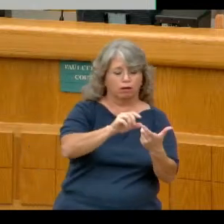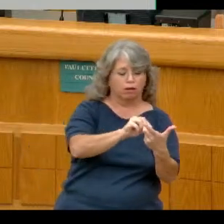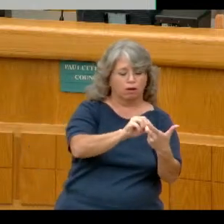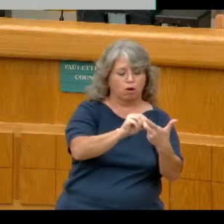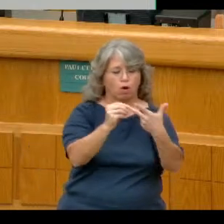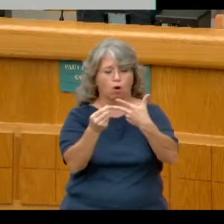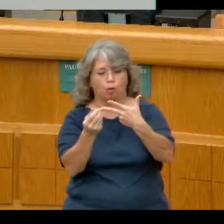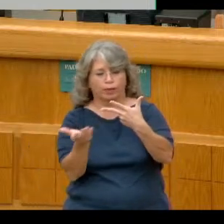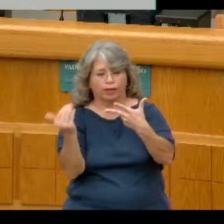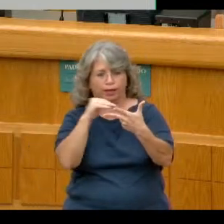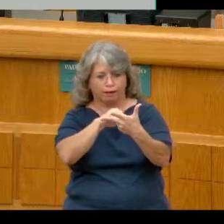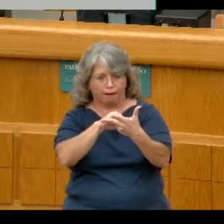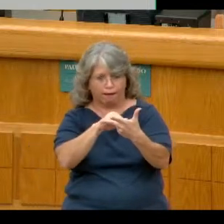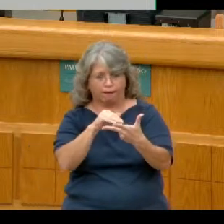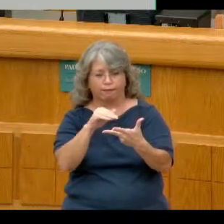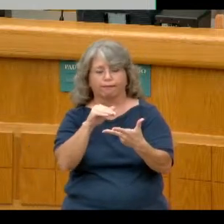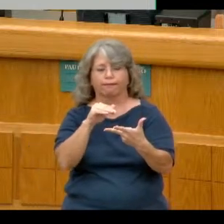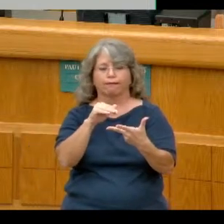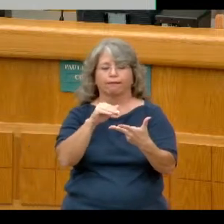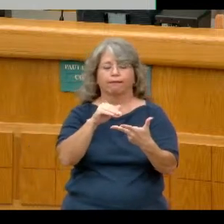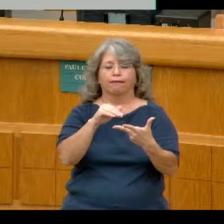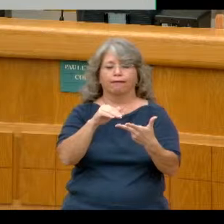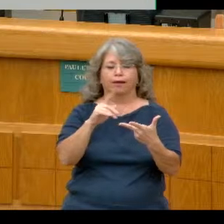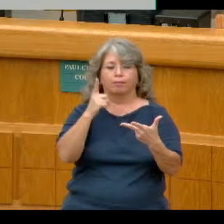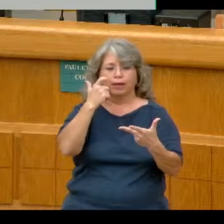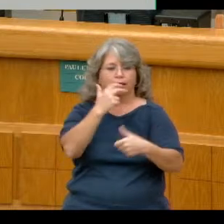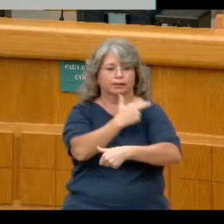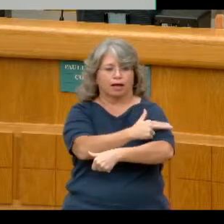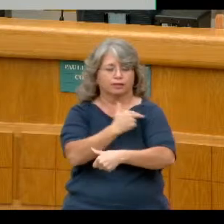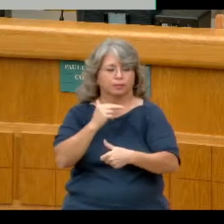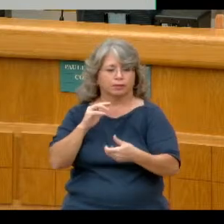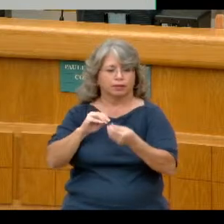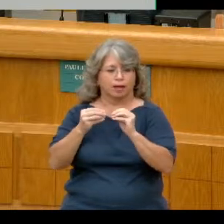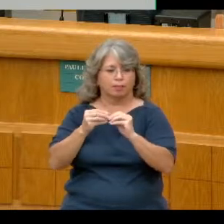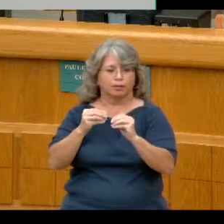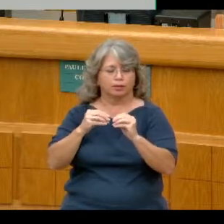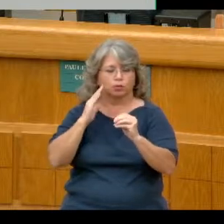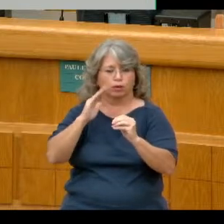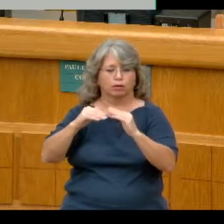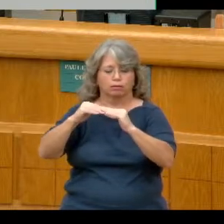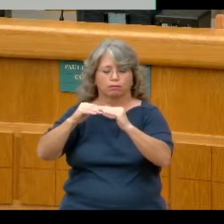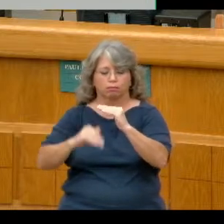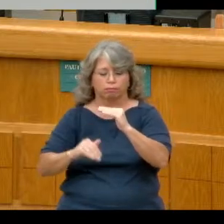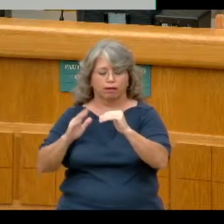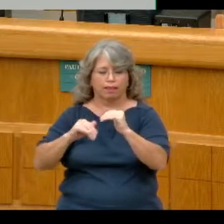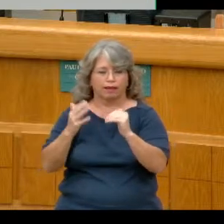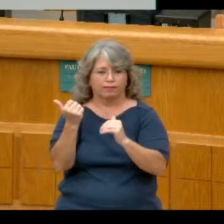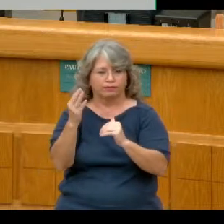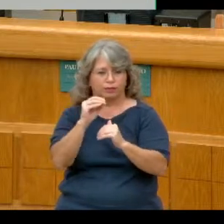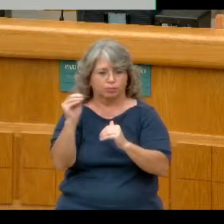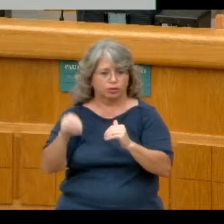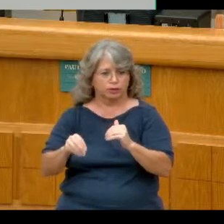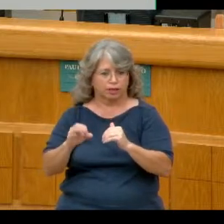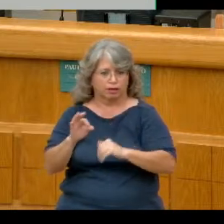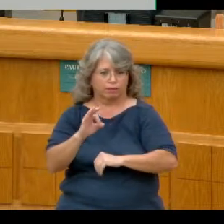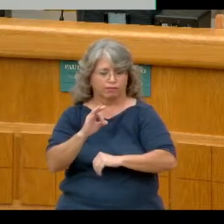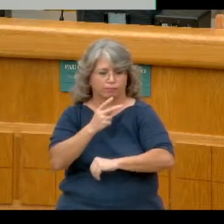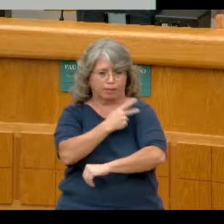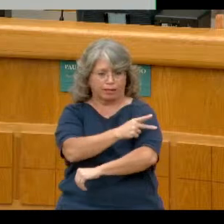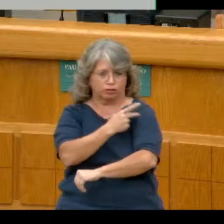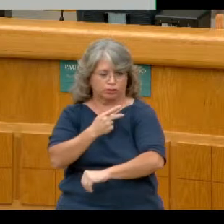when the hospitals had less than 15% of their patients positive for 7 days in a row. We transition